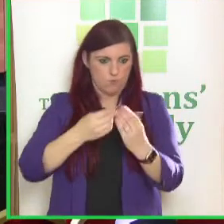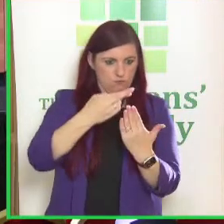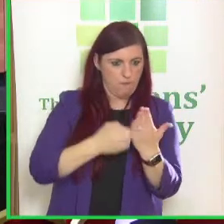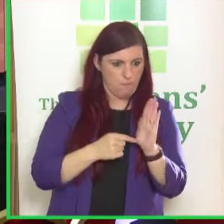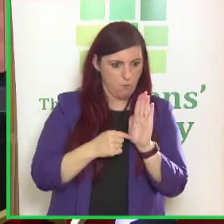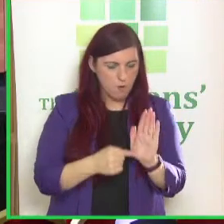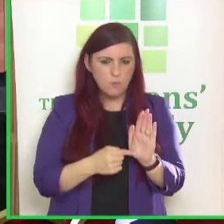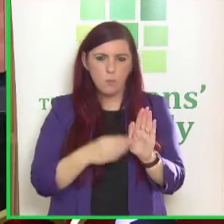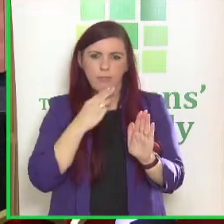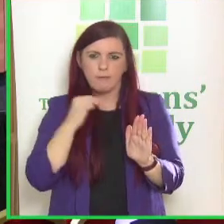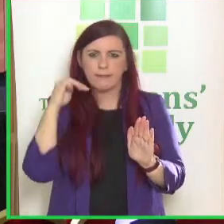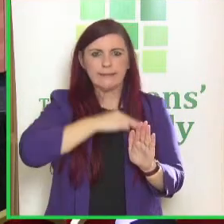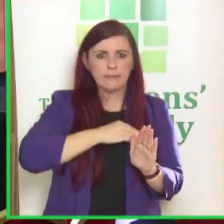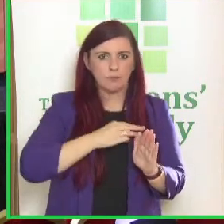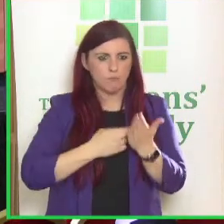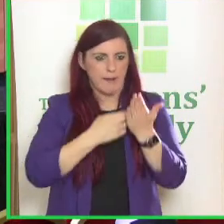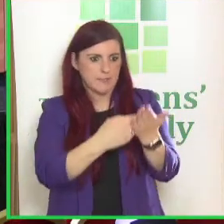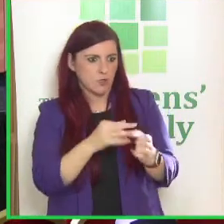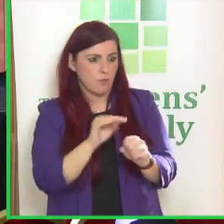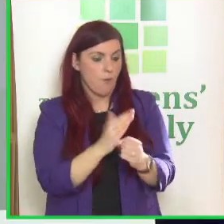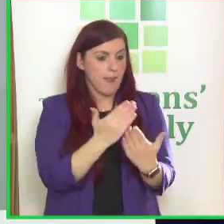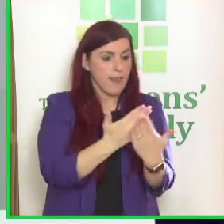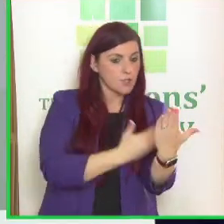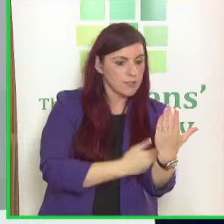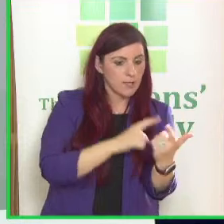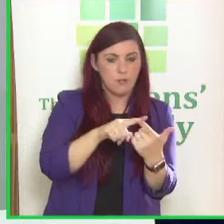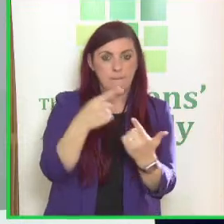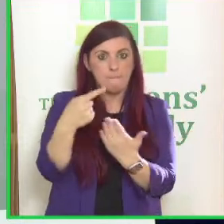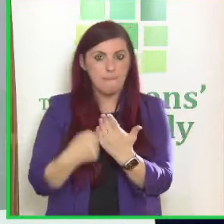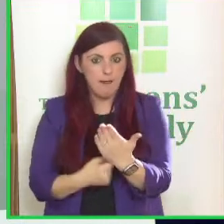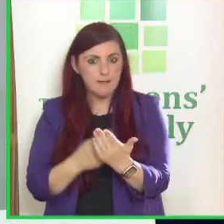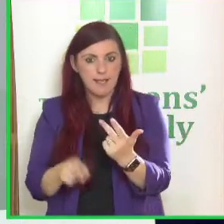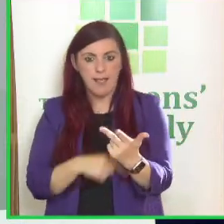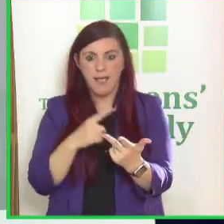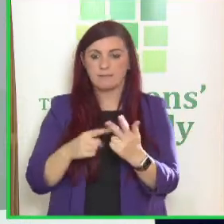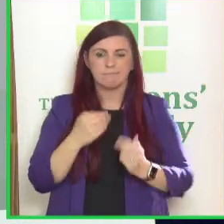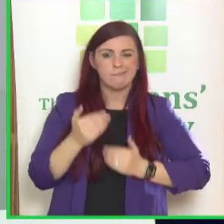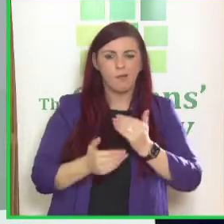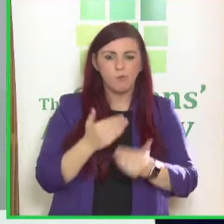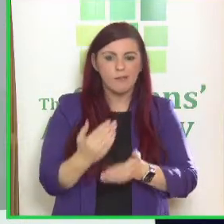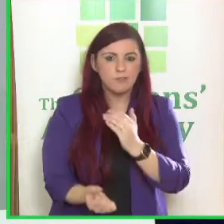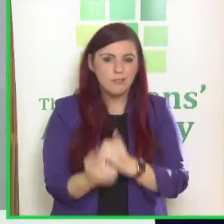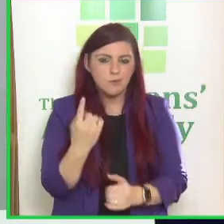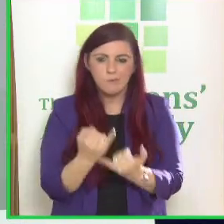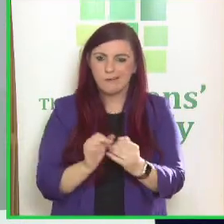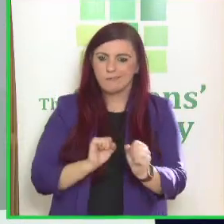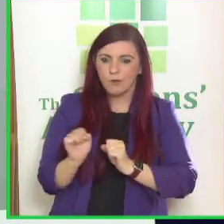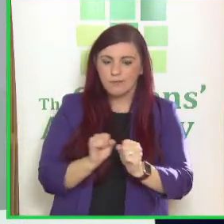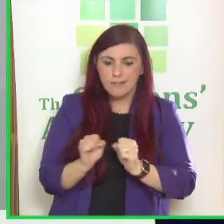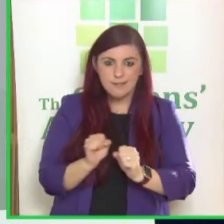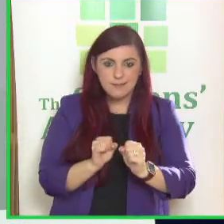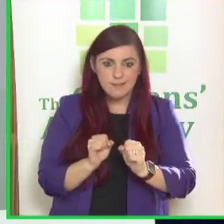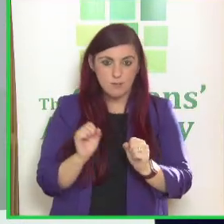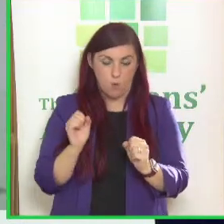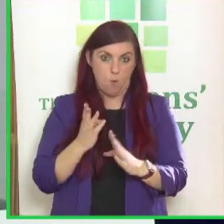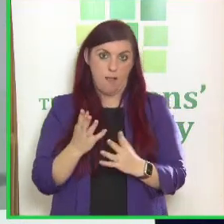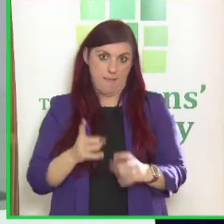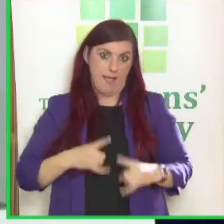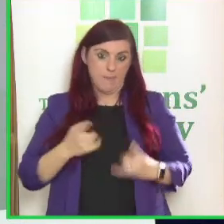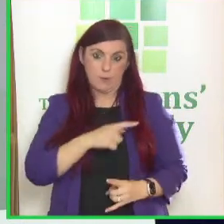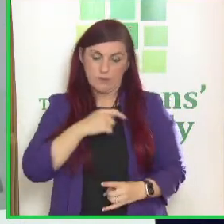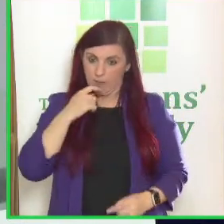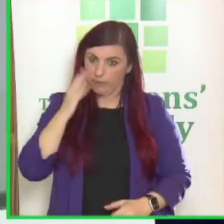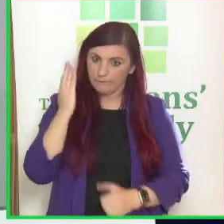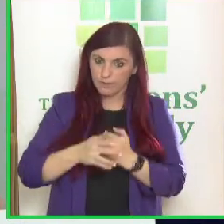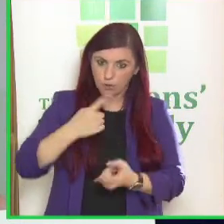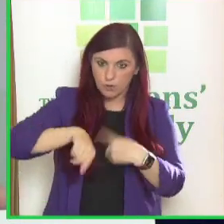key recommendations in terms of legislation, policy and operational issues, services. I'm very pleased to say that we have completed our